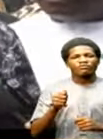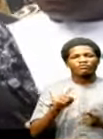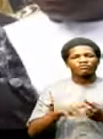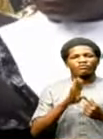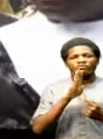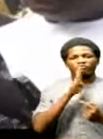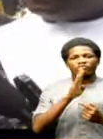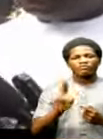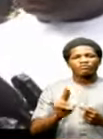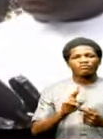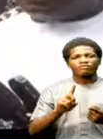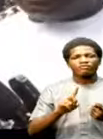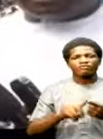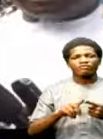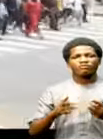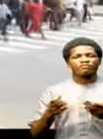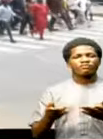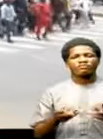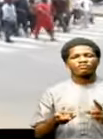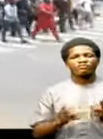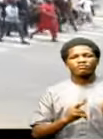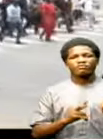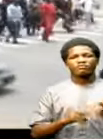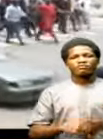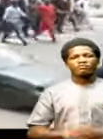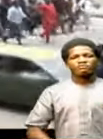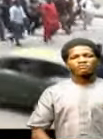used to create violence.